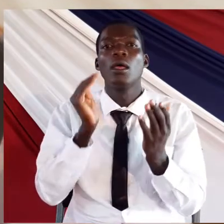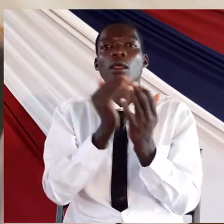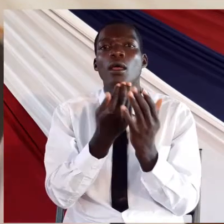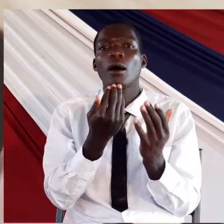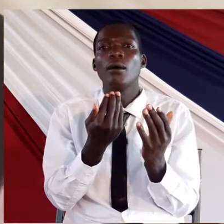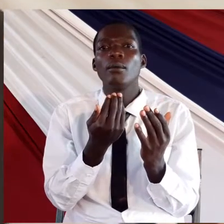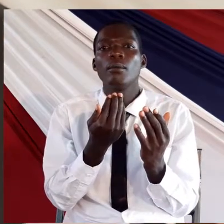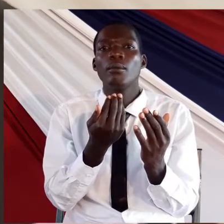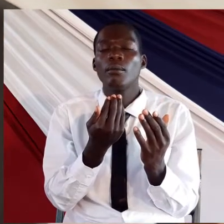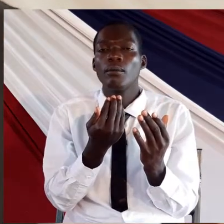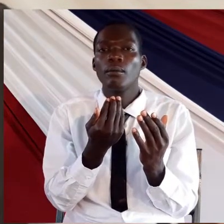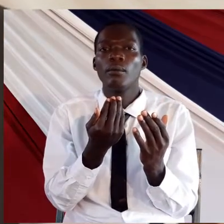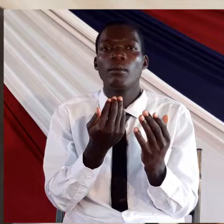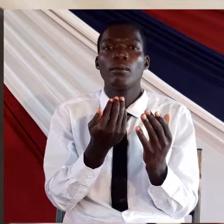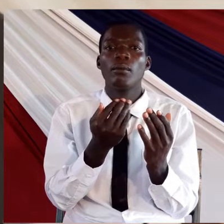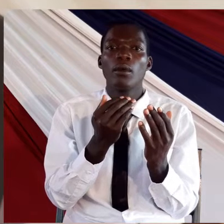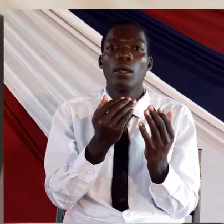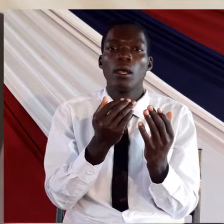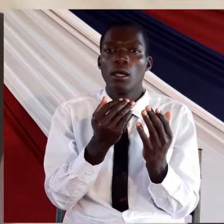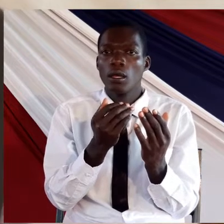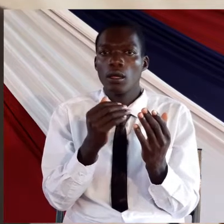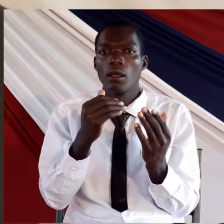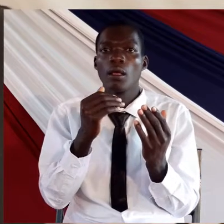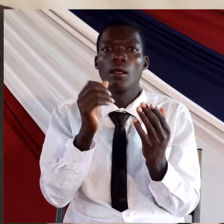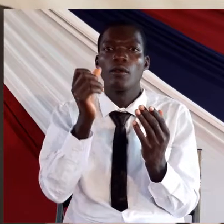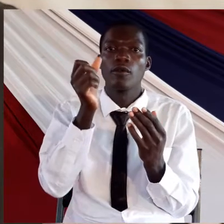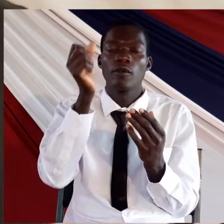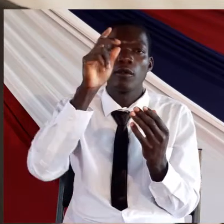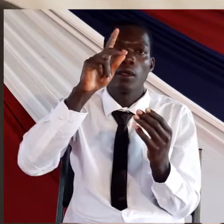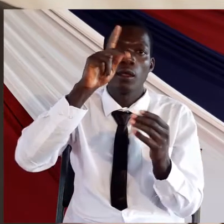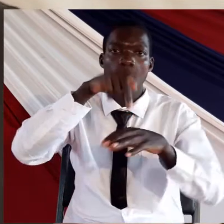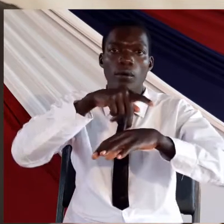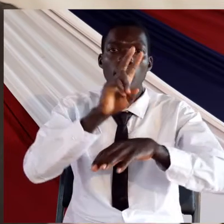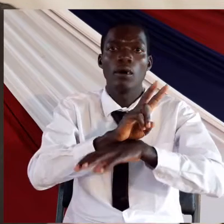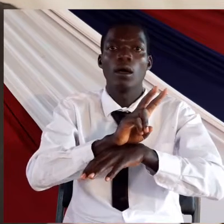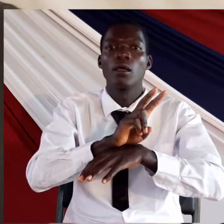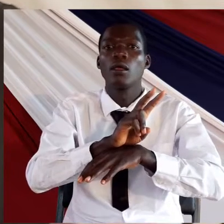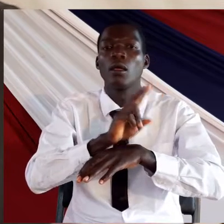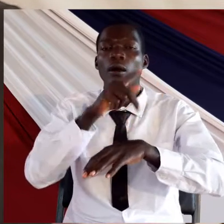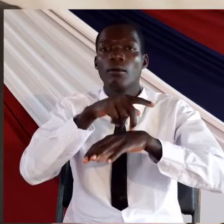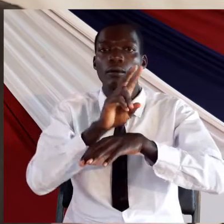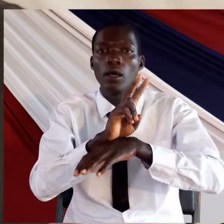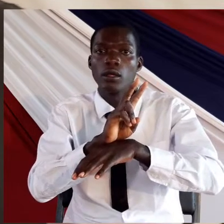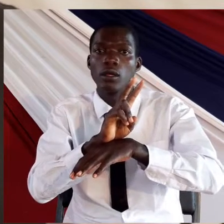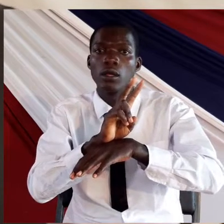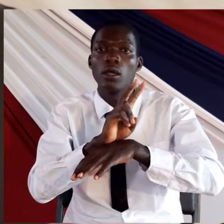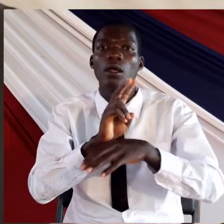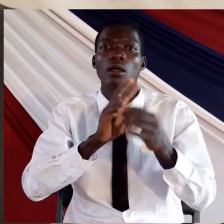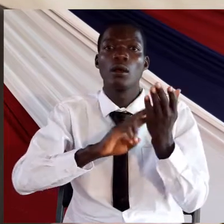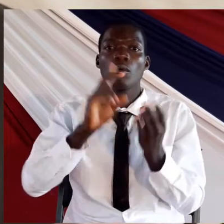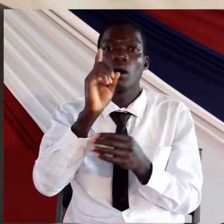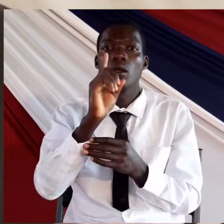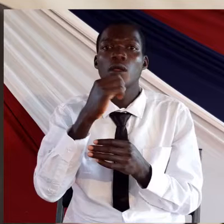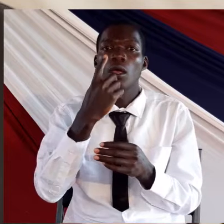Psalms 19 verse 1, the Bible says in New King James Version, "The